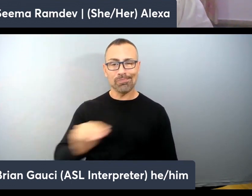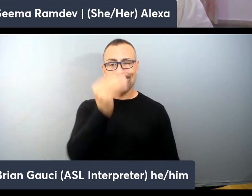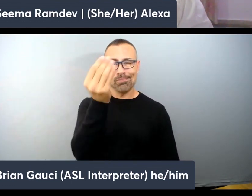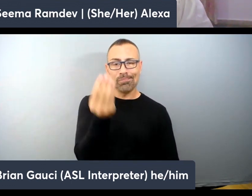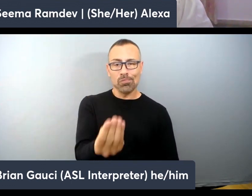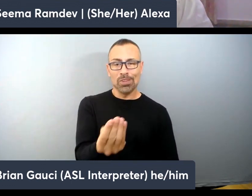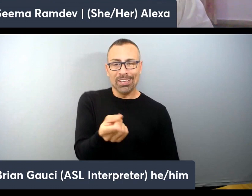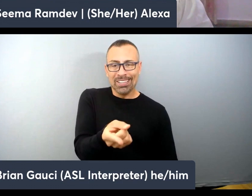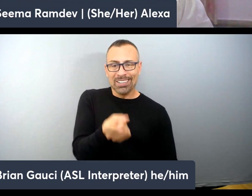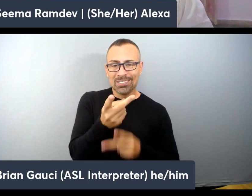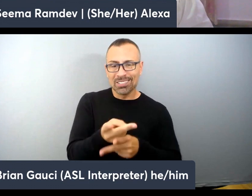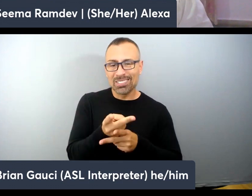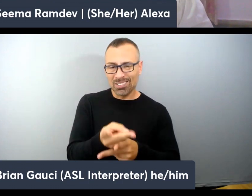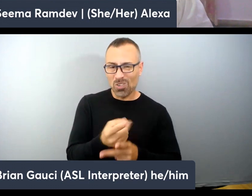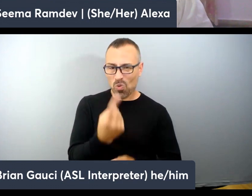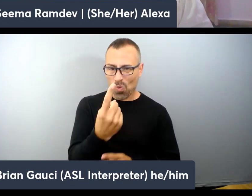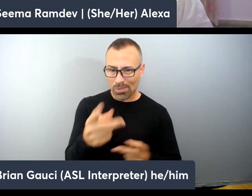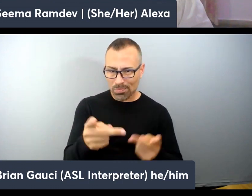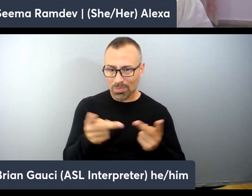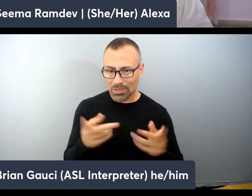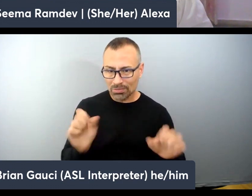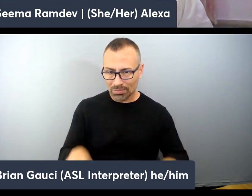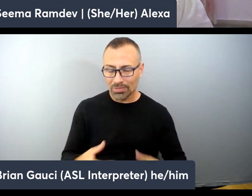With Glue,